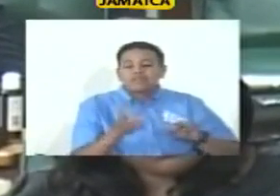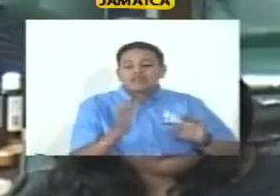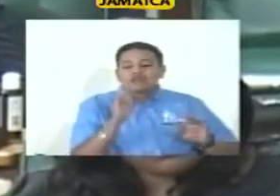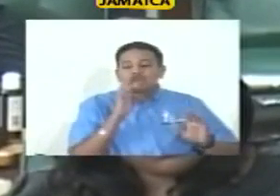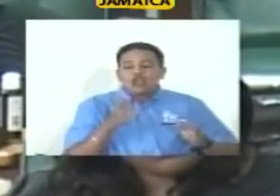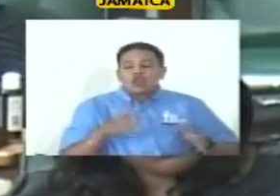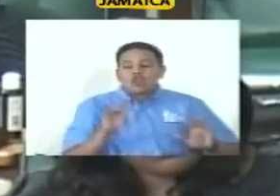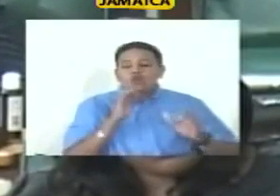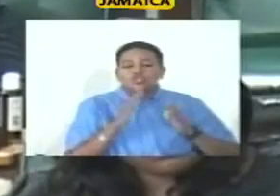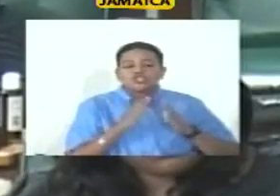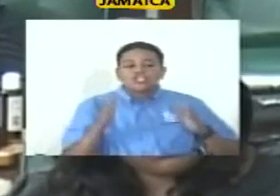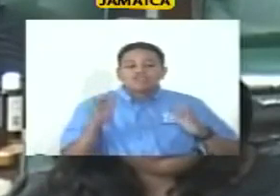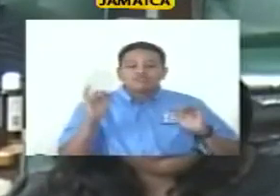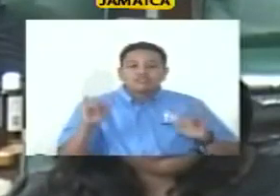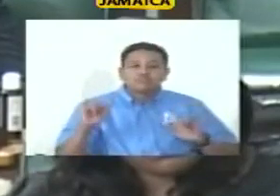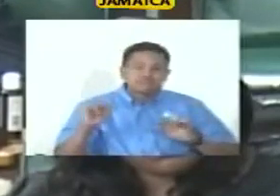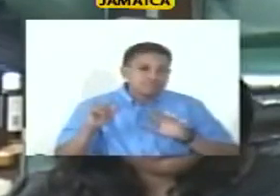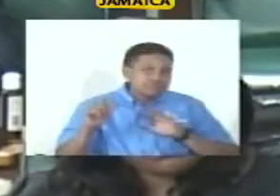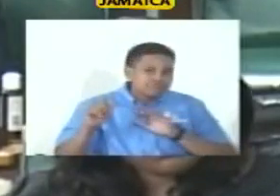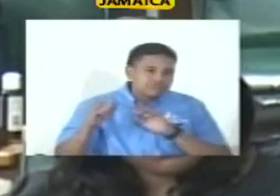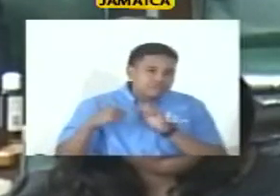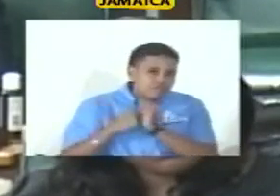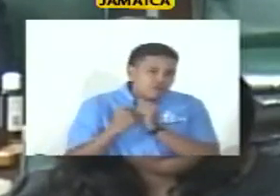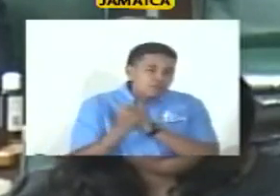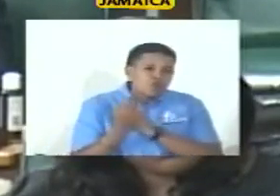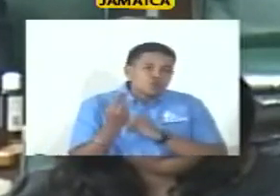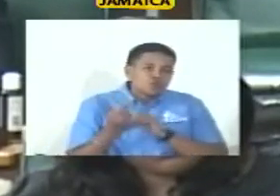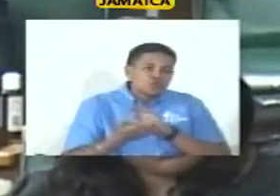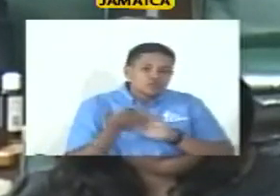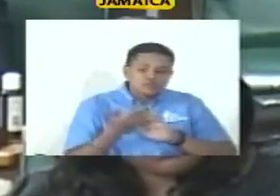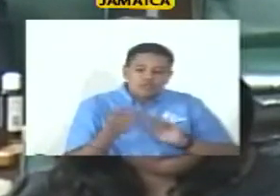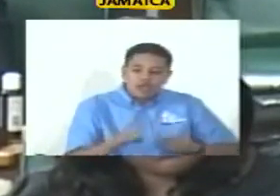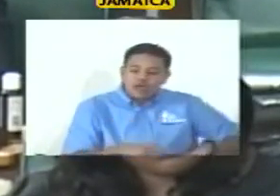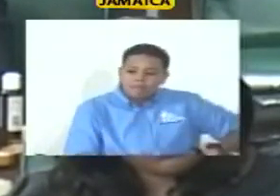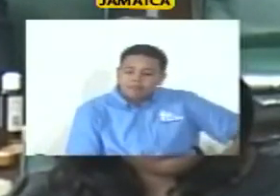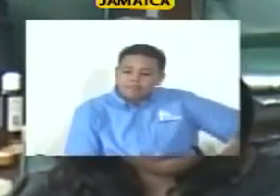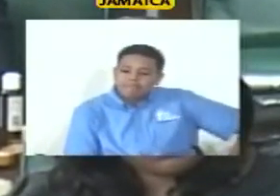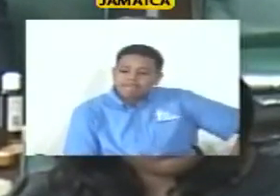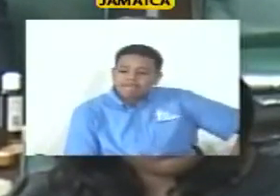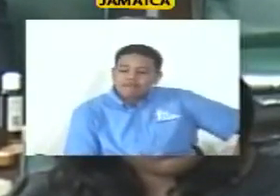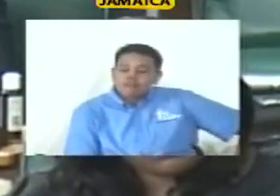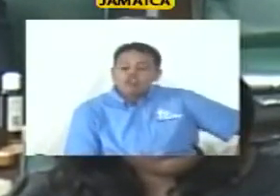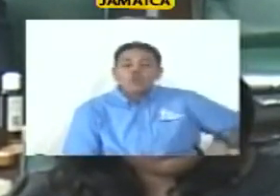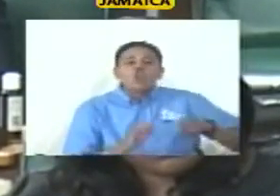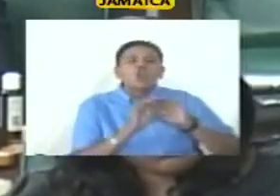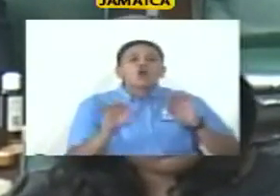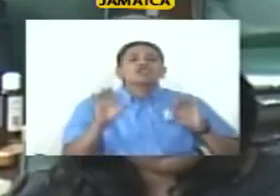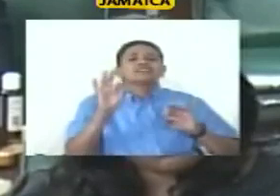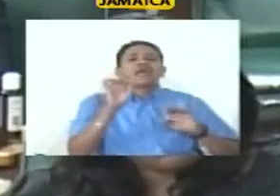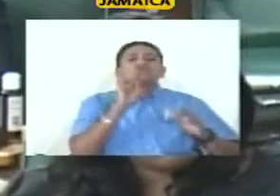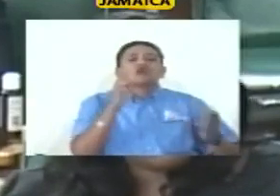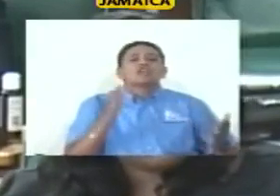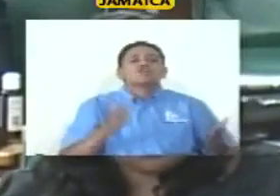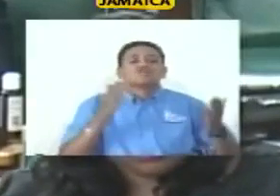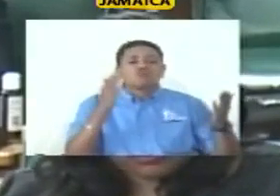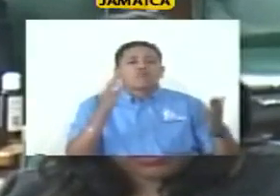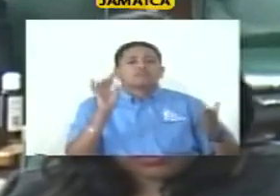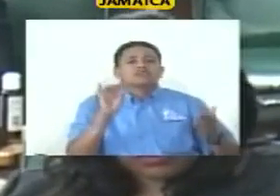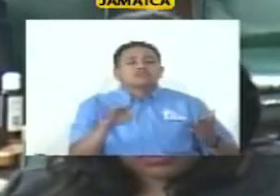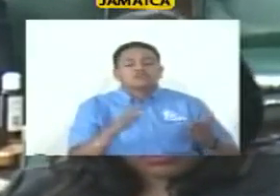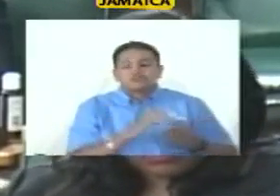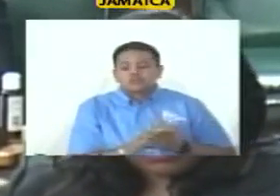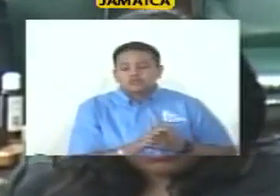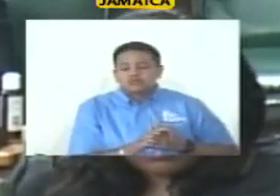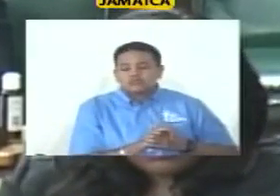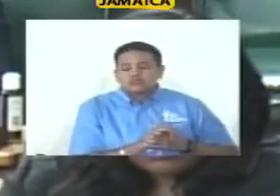the general statutory framework to be used. In Clause 9, there was a recommendation made